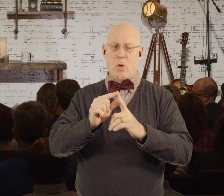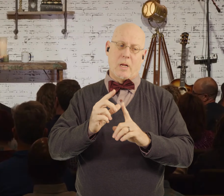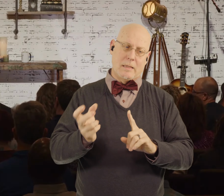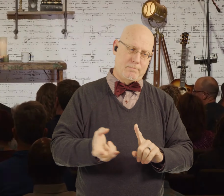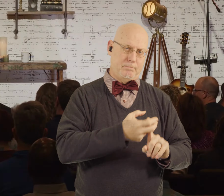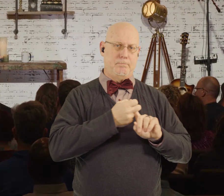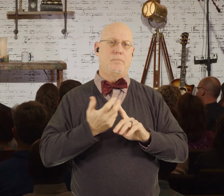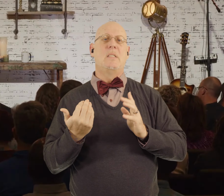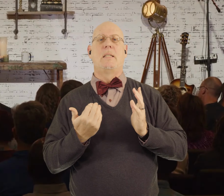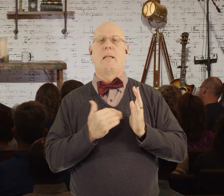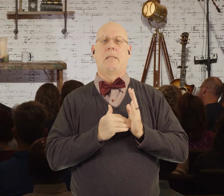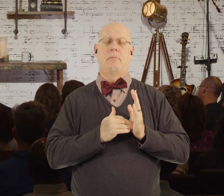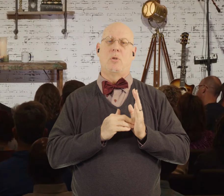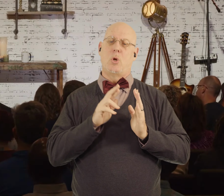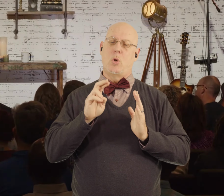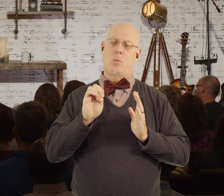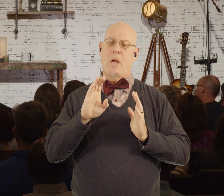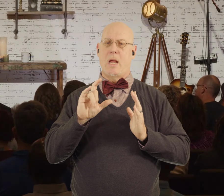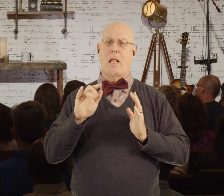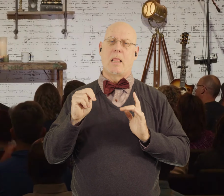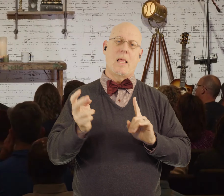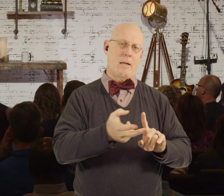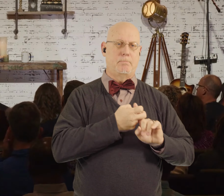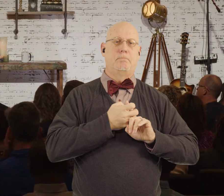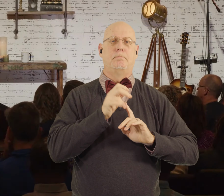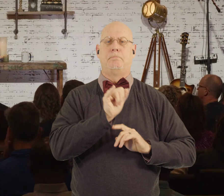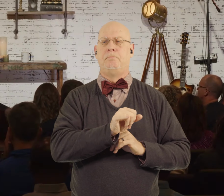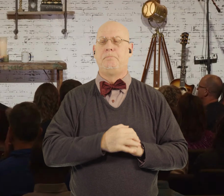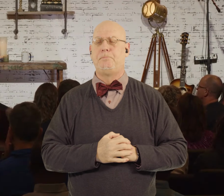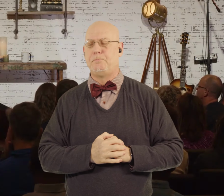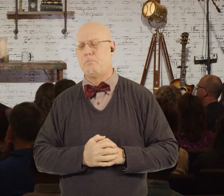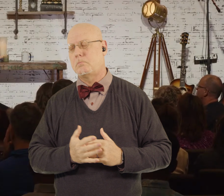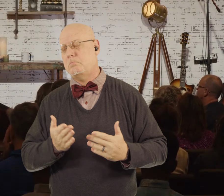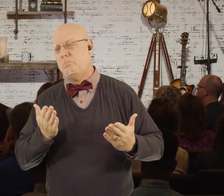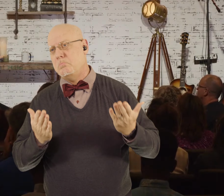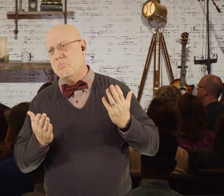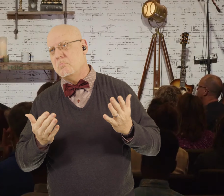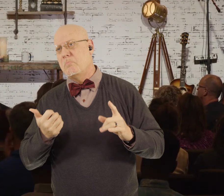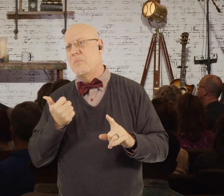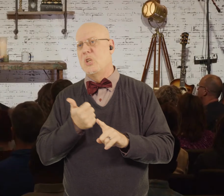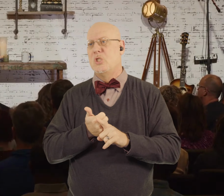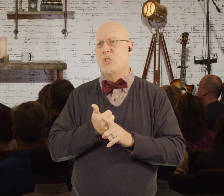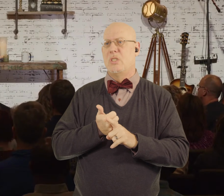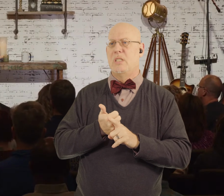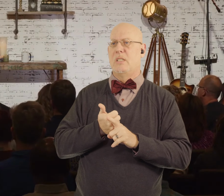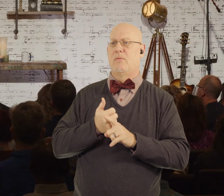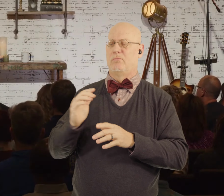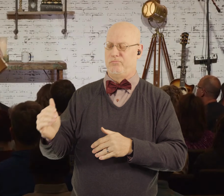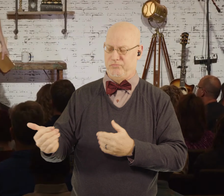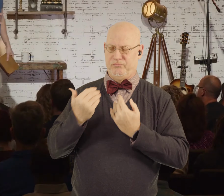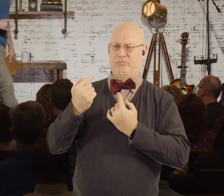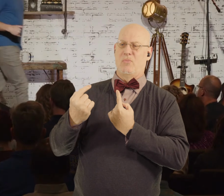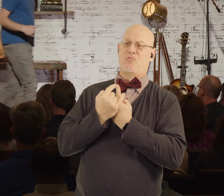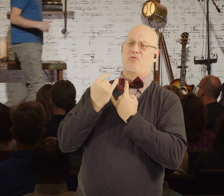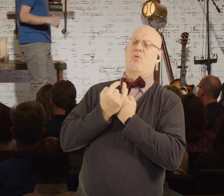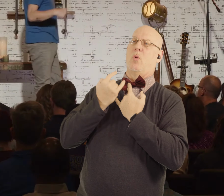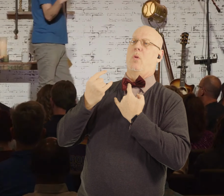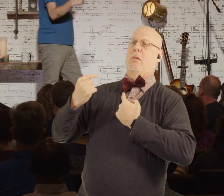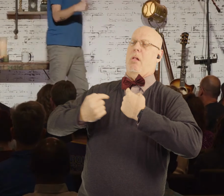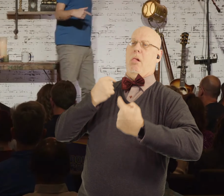Ephesus. Reclaim that. Reclaim that. Or maybe you are bearing